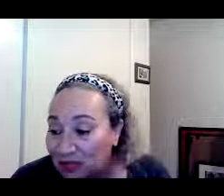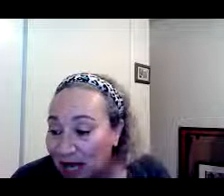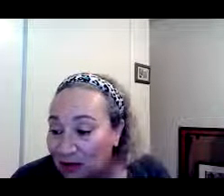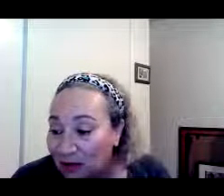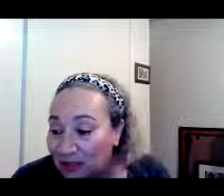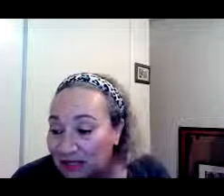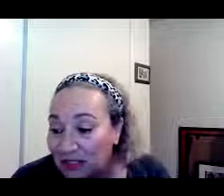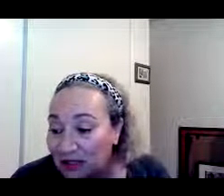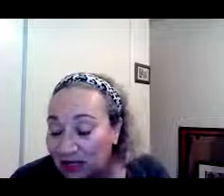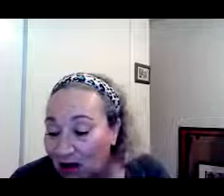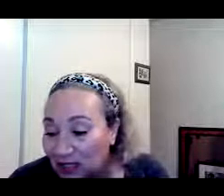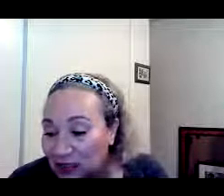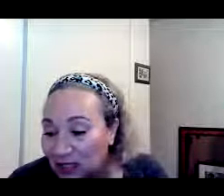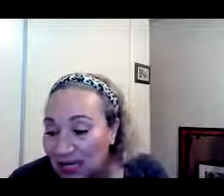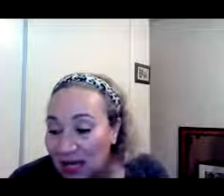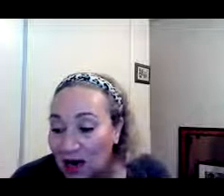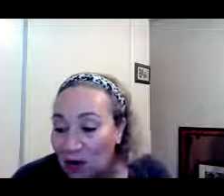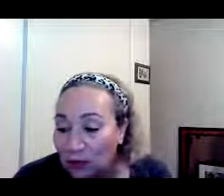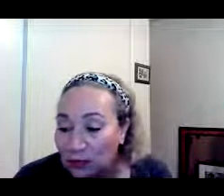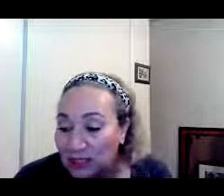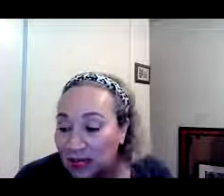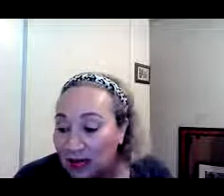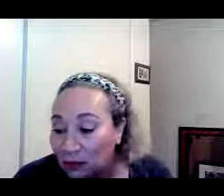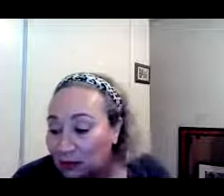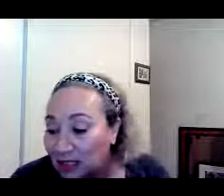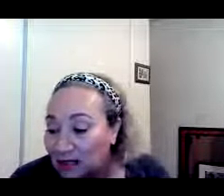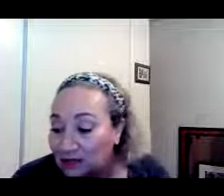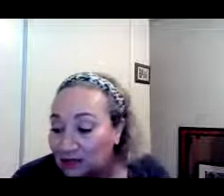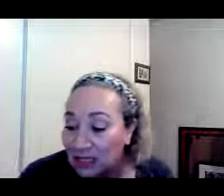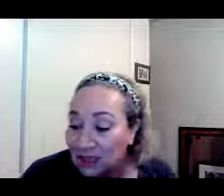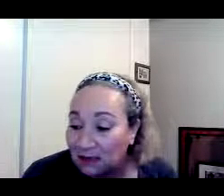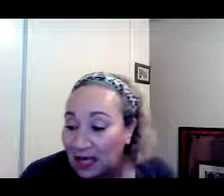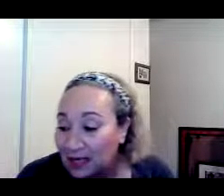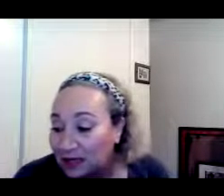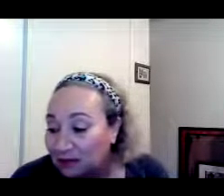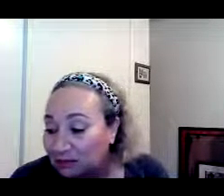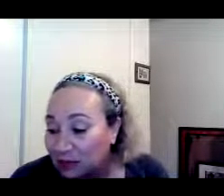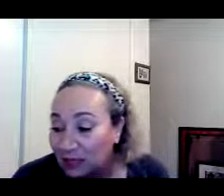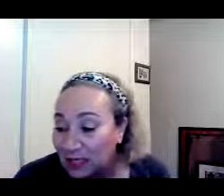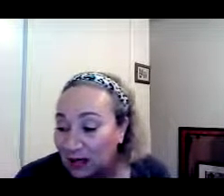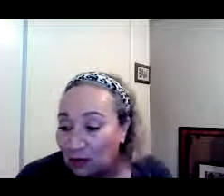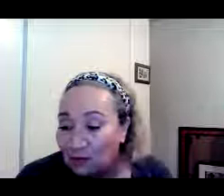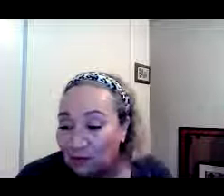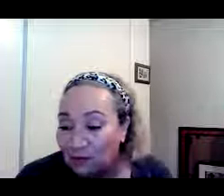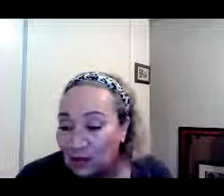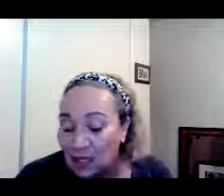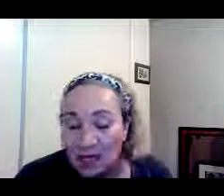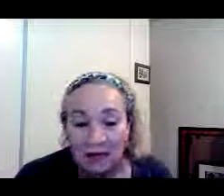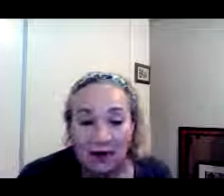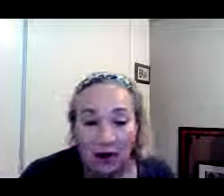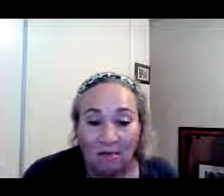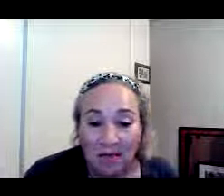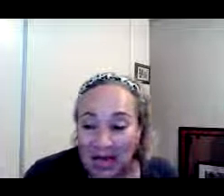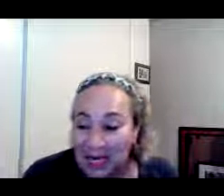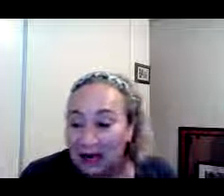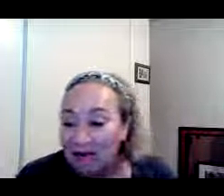in Chicago, courtesy of Columbia College, and cruising Aruba, Dominica, Grenada, Puerto Rico. There